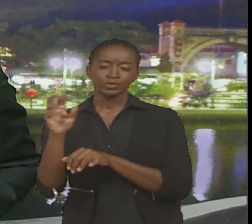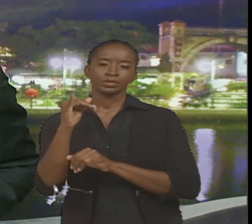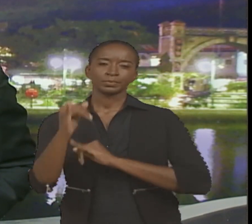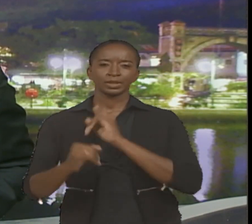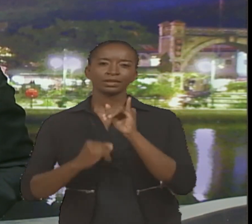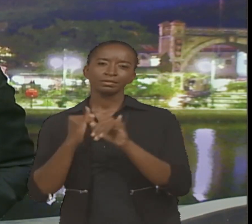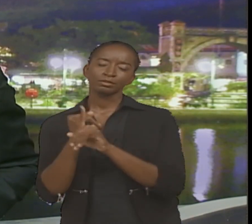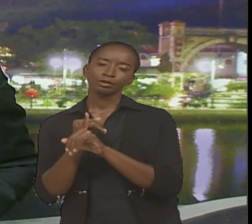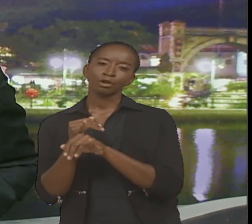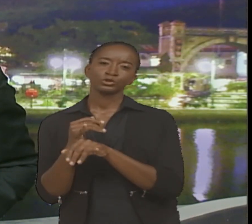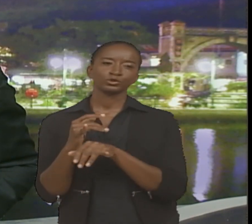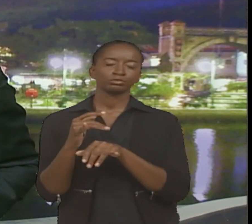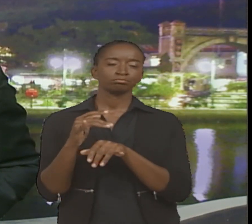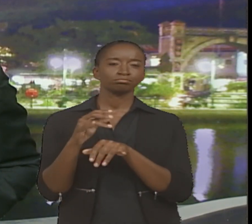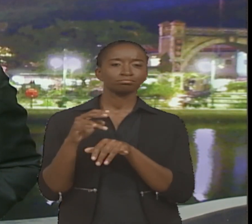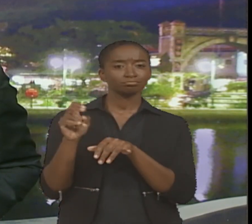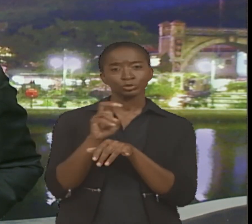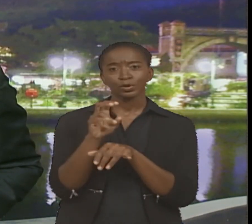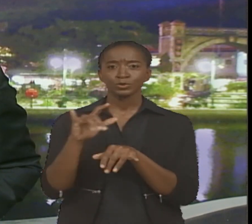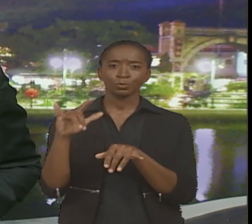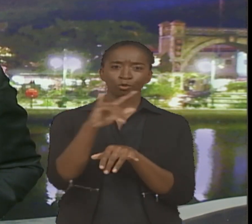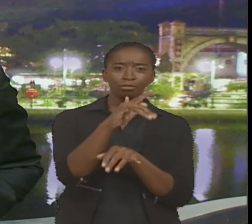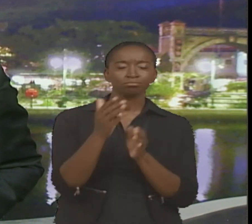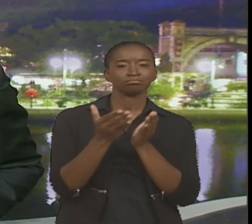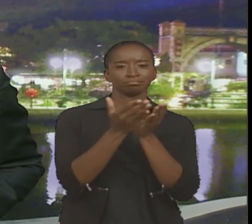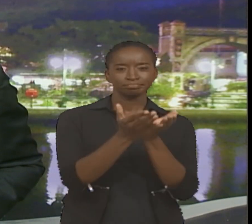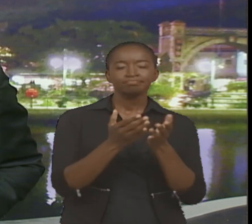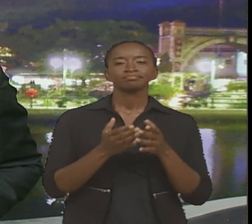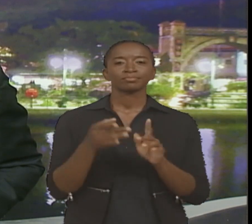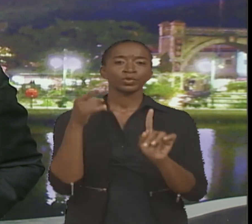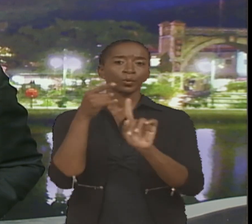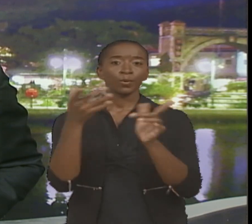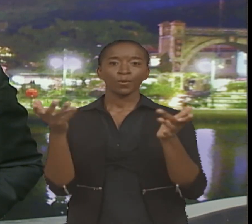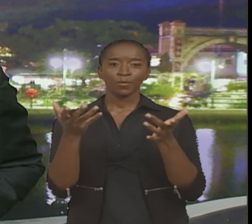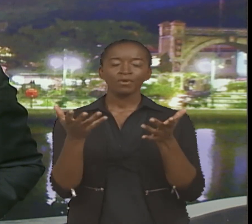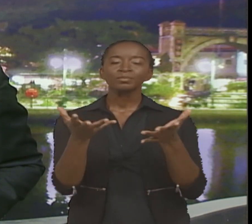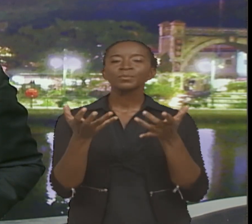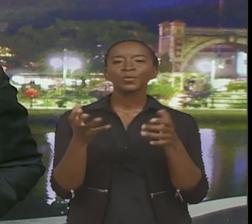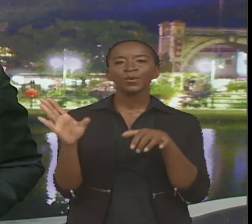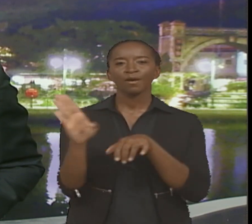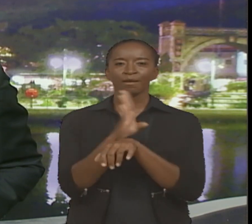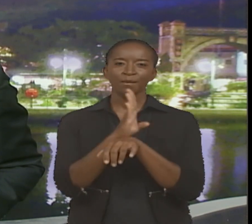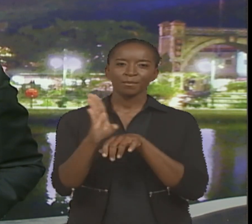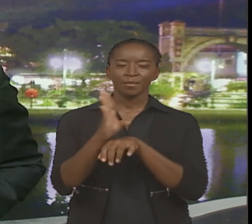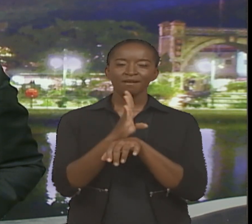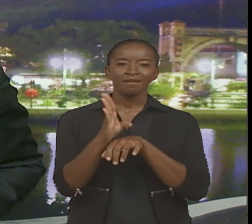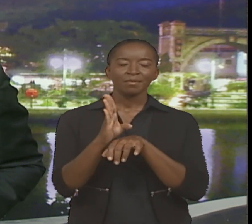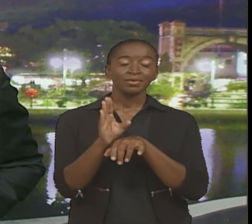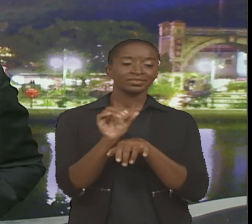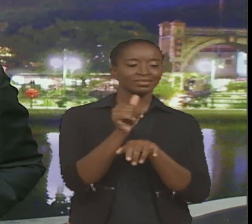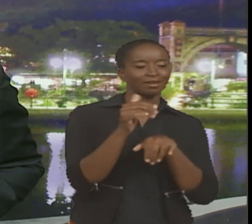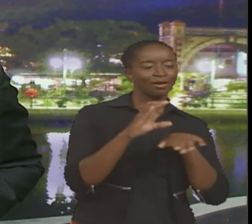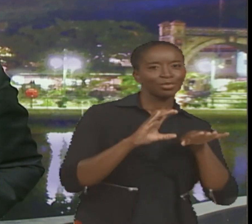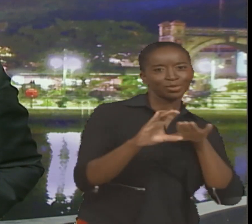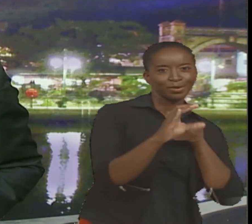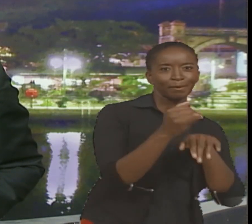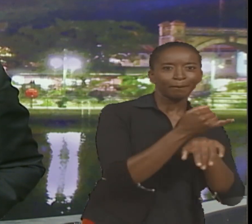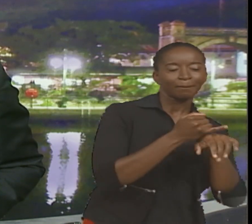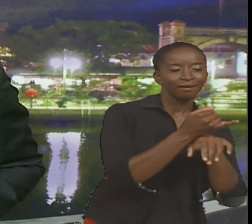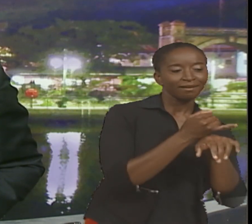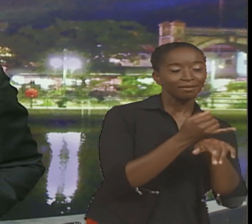Tourism and International Transport is on a quest to make Barbados the most competitive and exciting destination in the